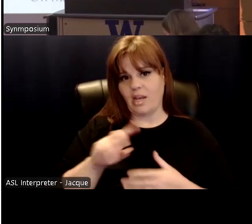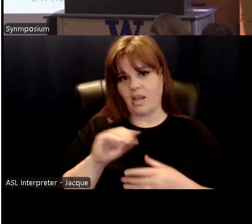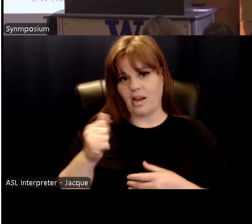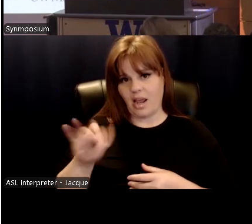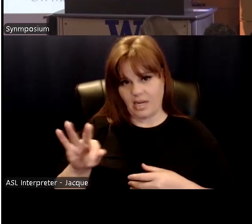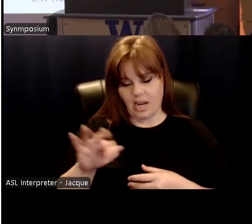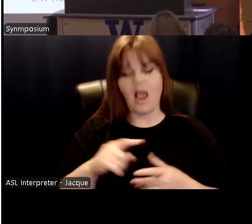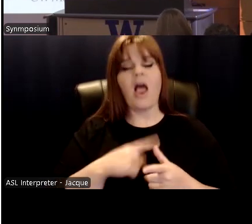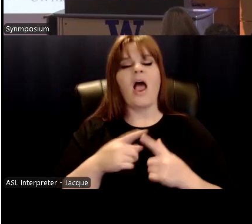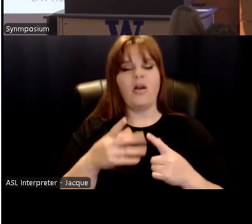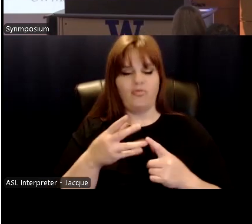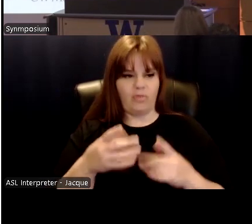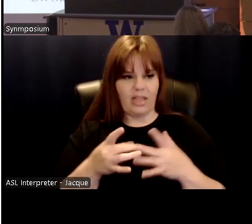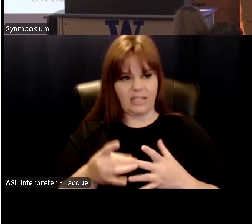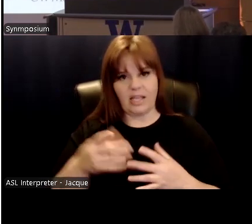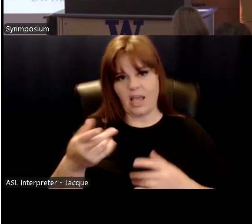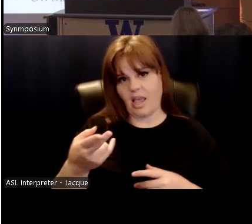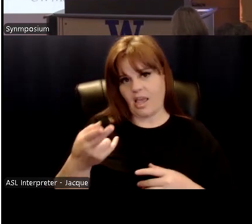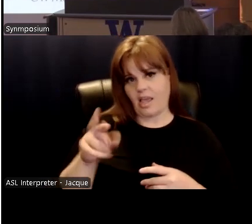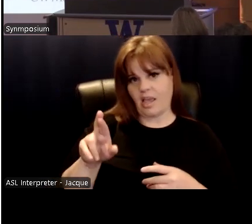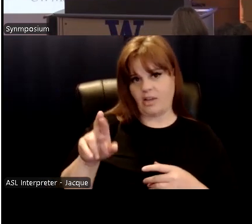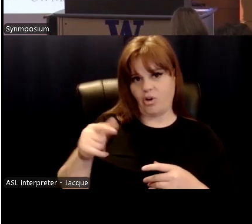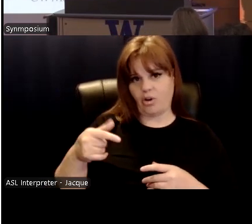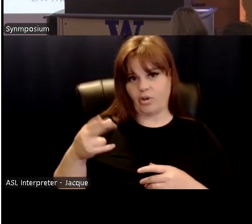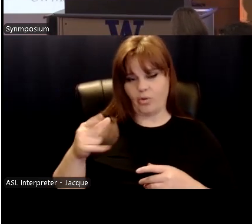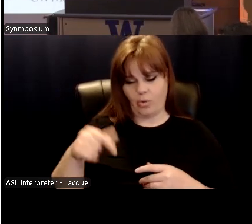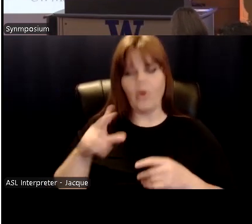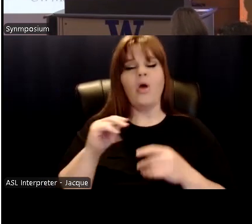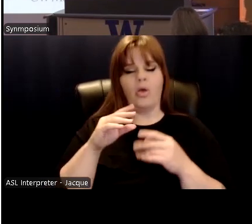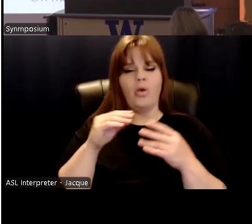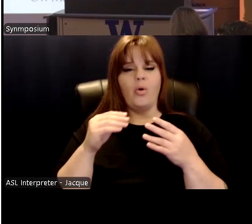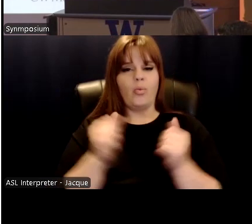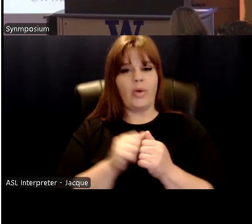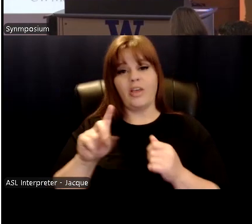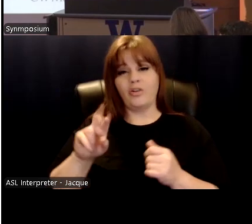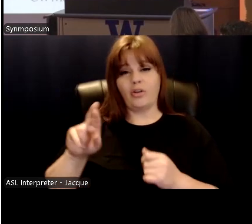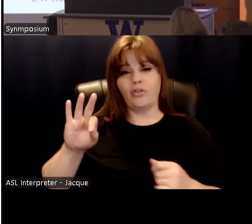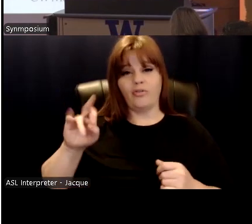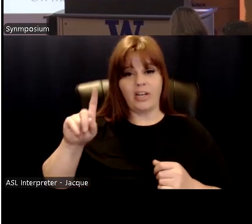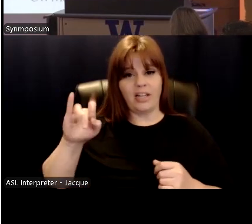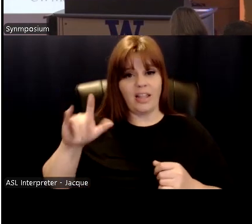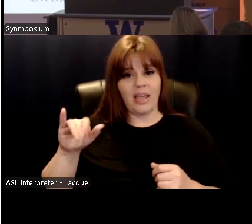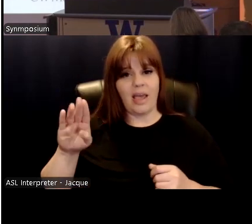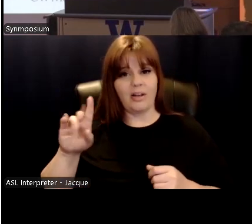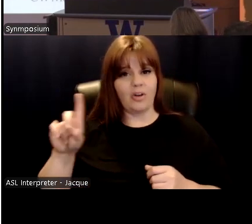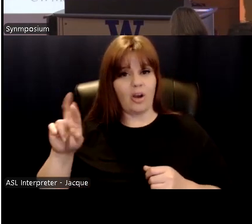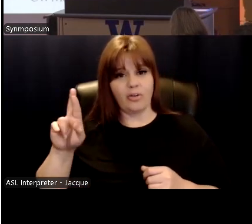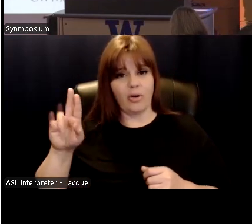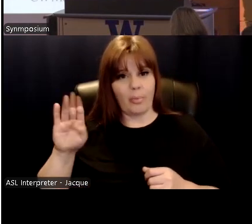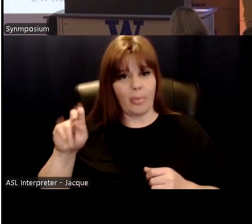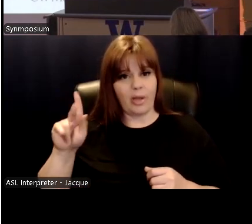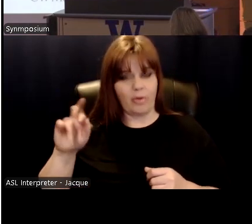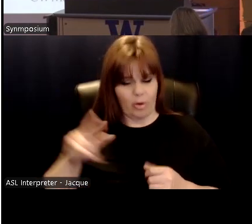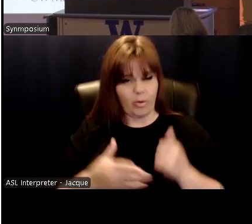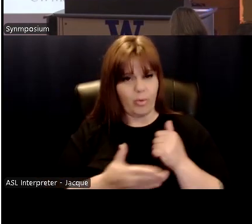AHRQ U18 grant with Drs. Friedli and Dr. Bender to improve care access for underserved patients with